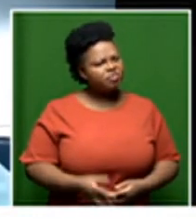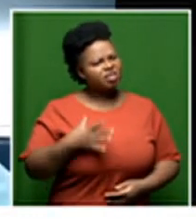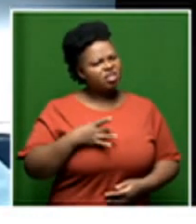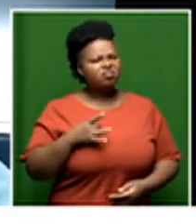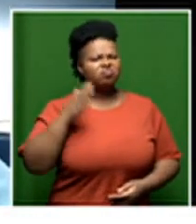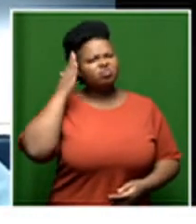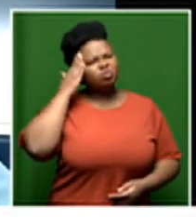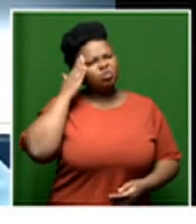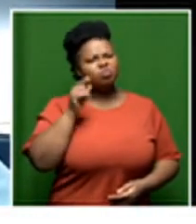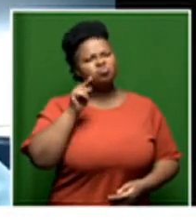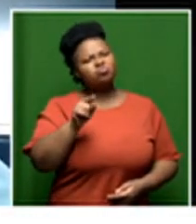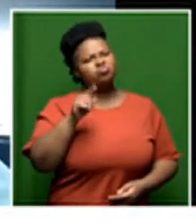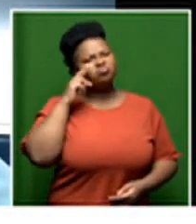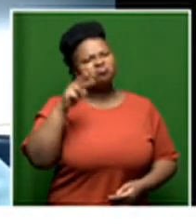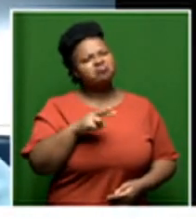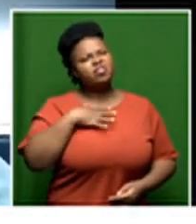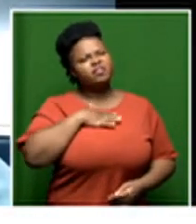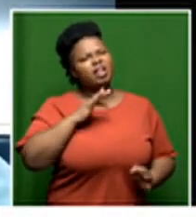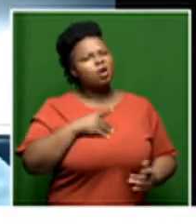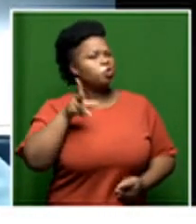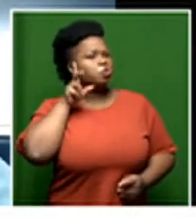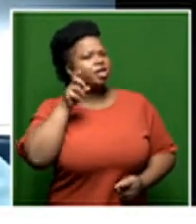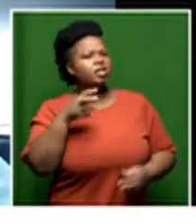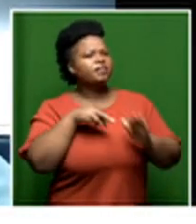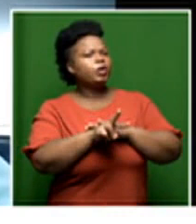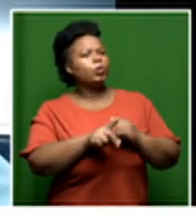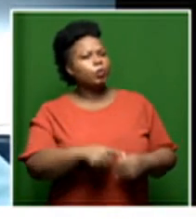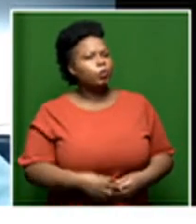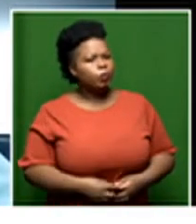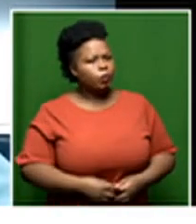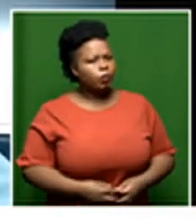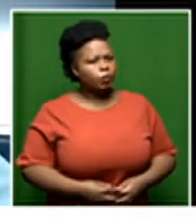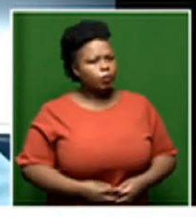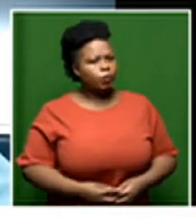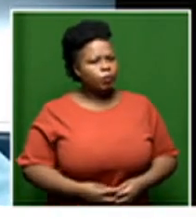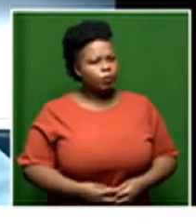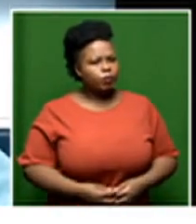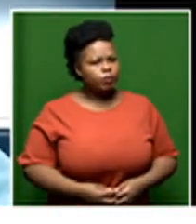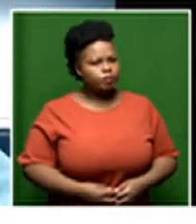like to know, what are your personal feelings having heard that?